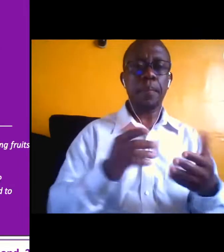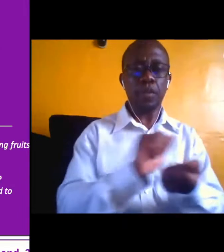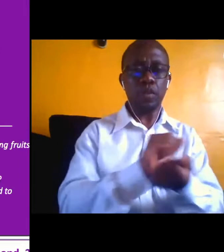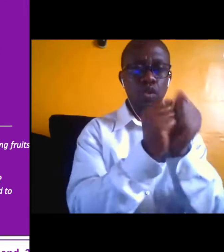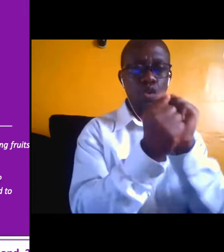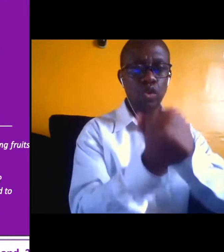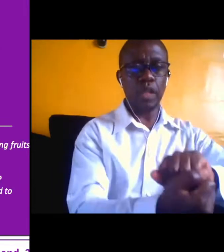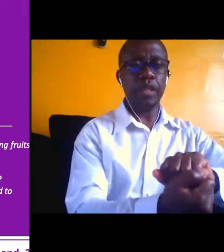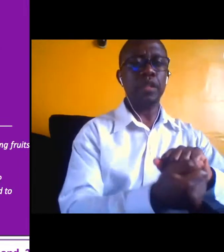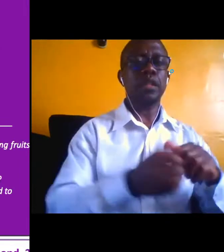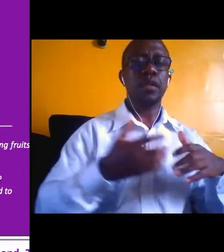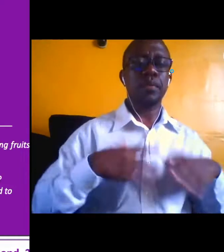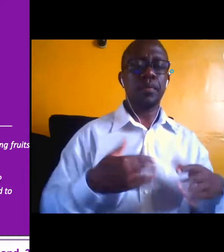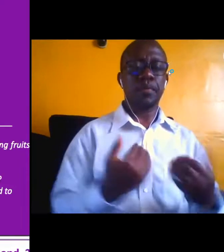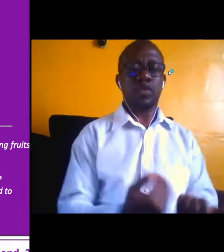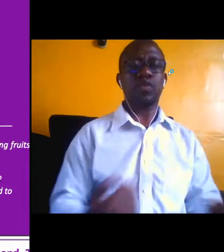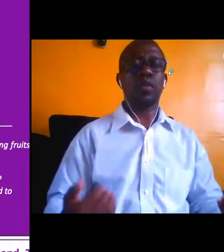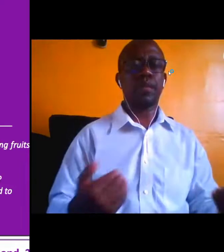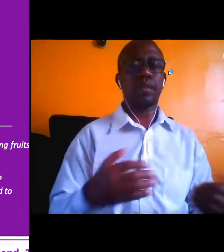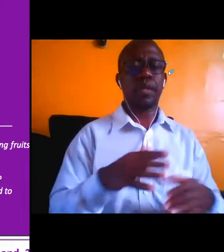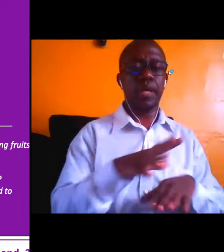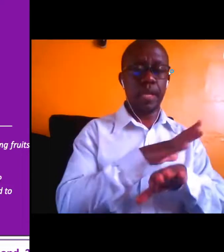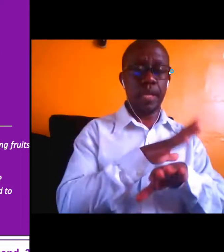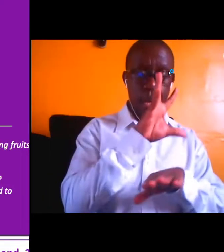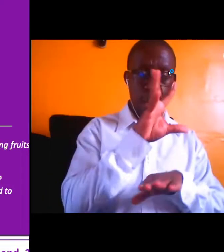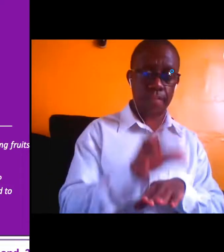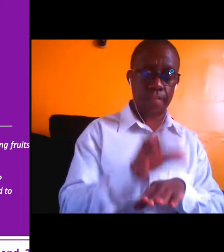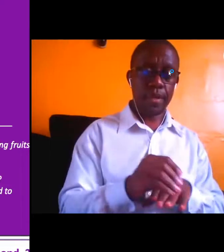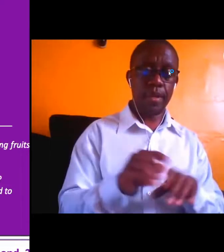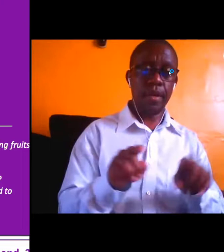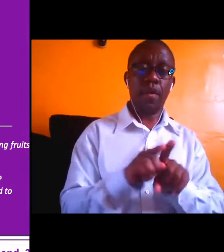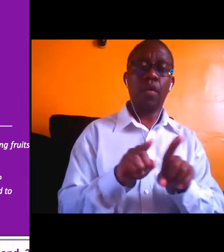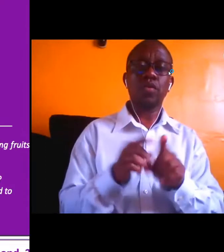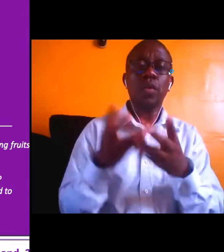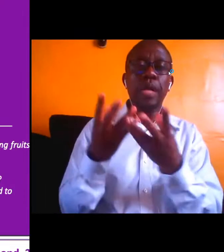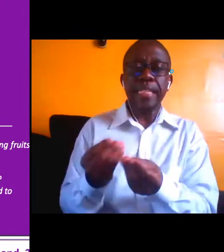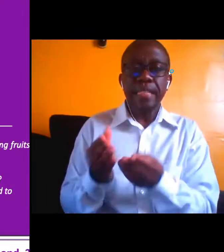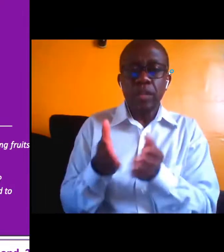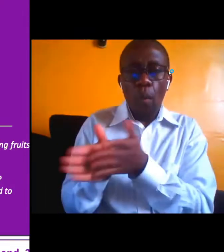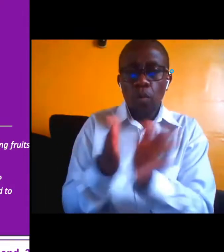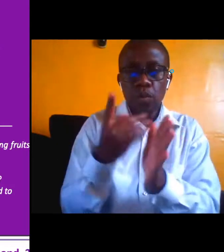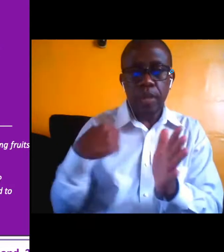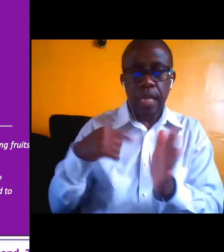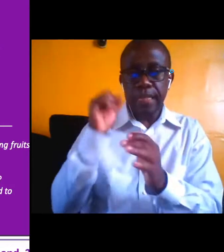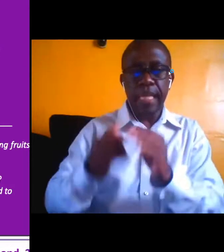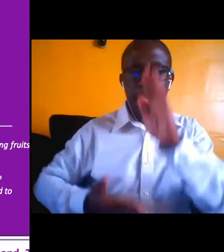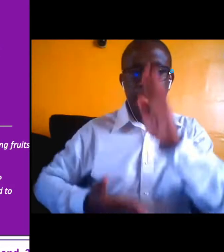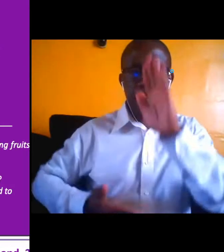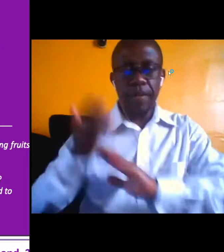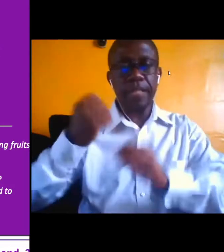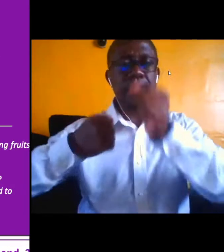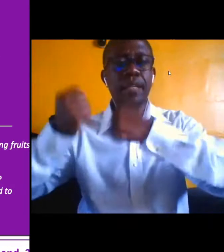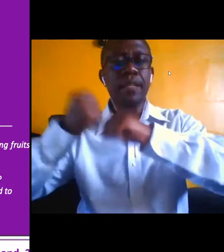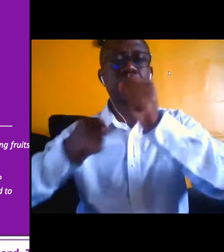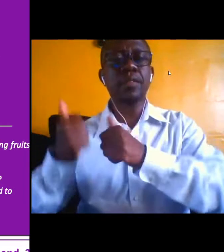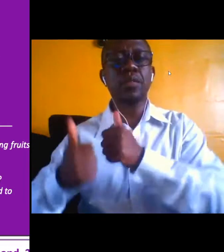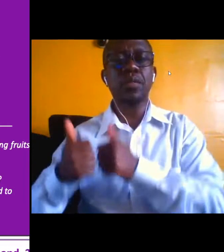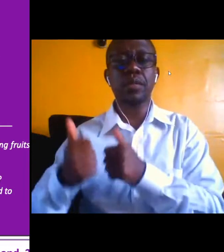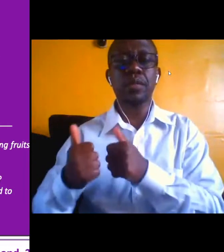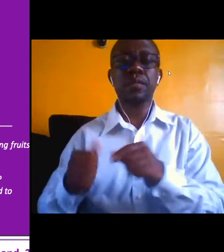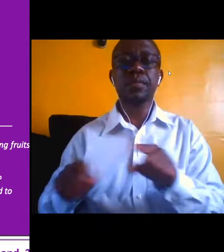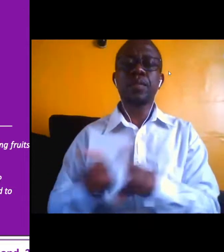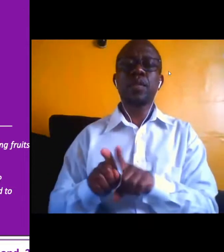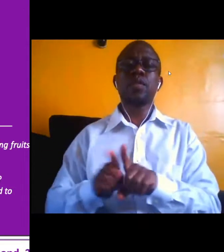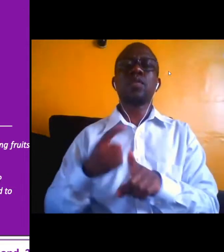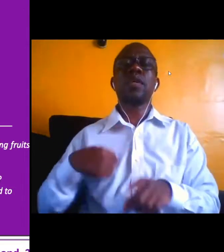of African children. And what are the hanging fruit that CSO Forum can tap into? And then we look at also into the